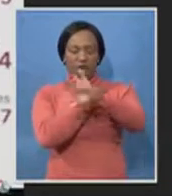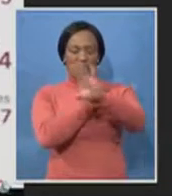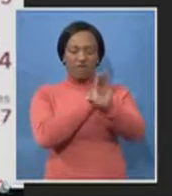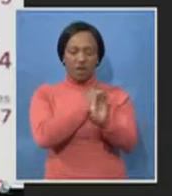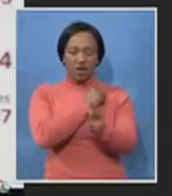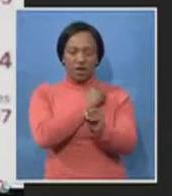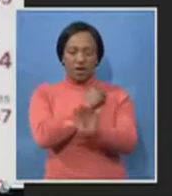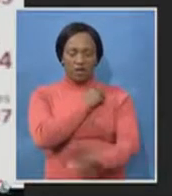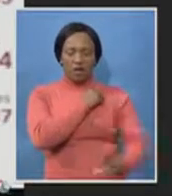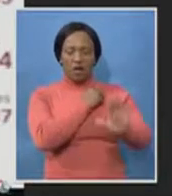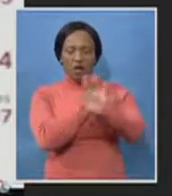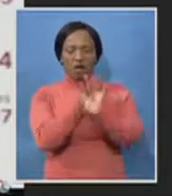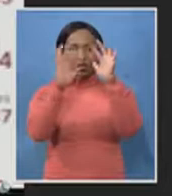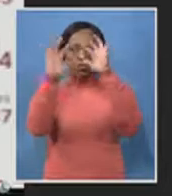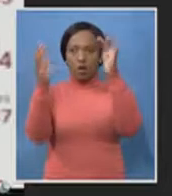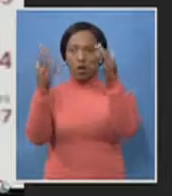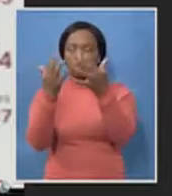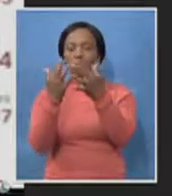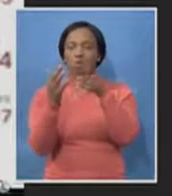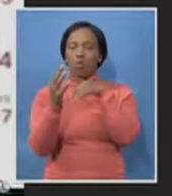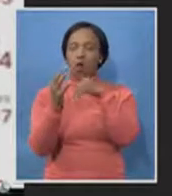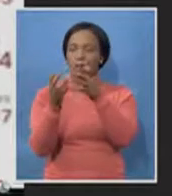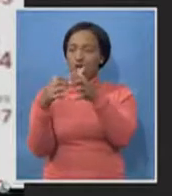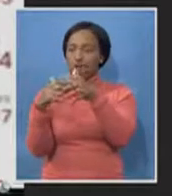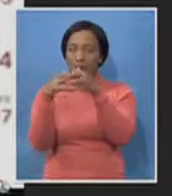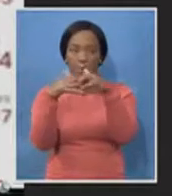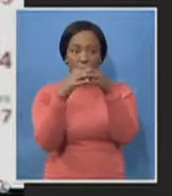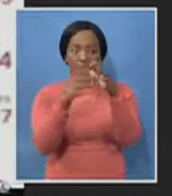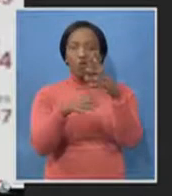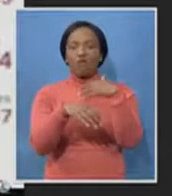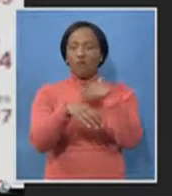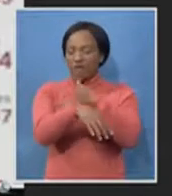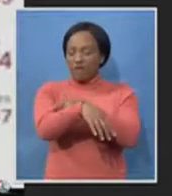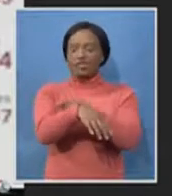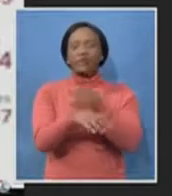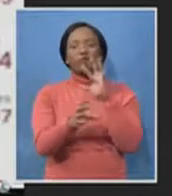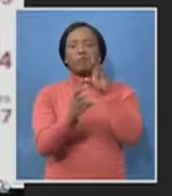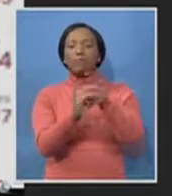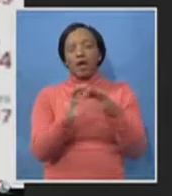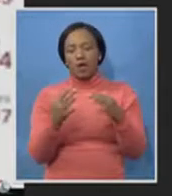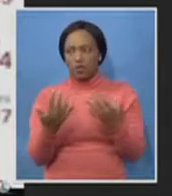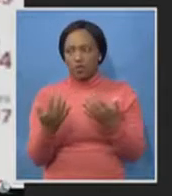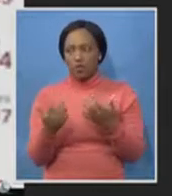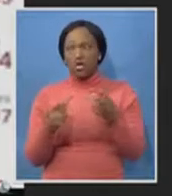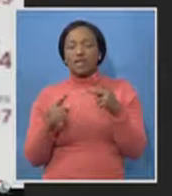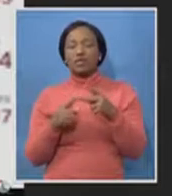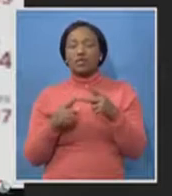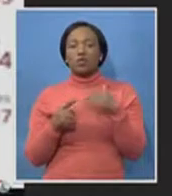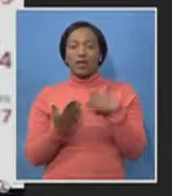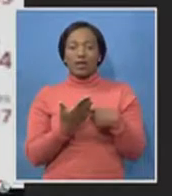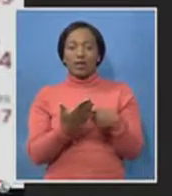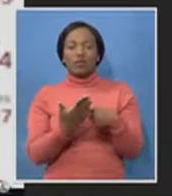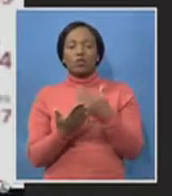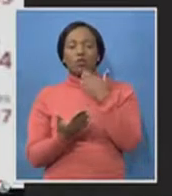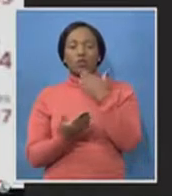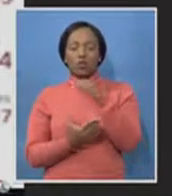that they are developing. And secondly, we are in discussions with CEPI, the Coalition for Epidemic